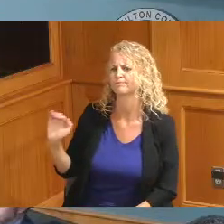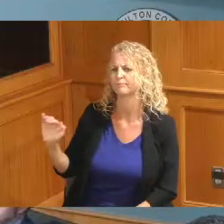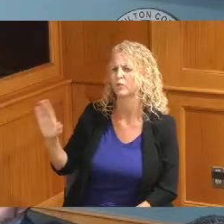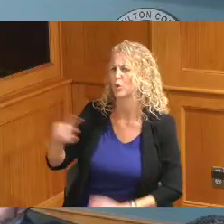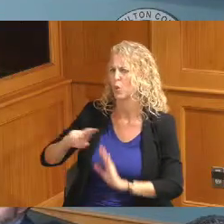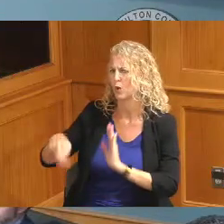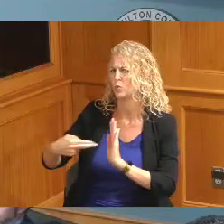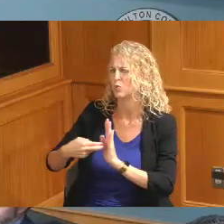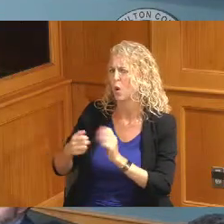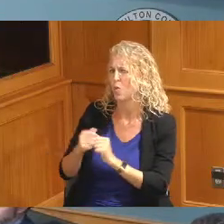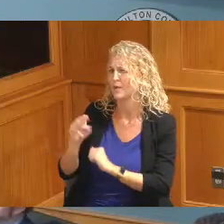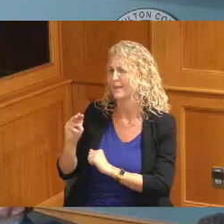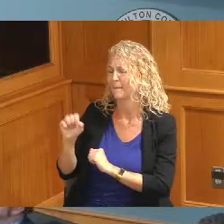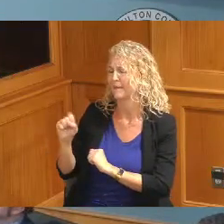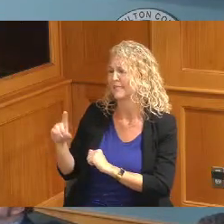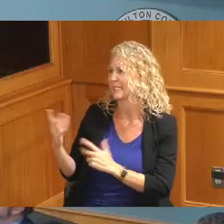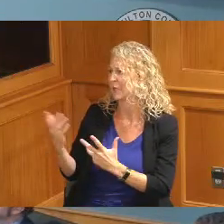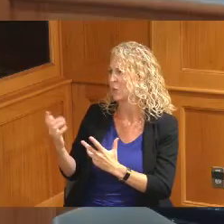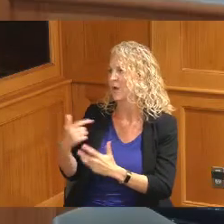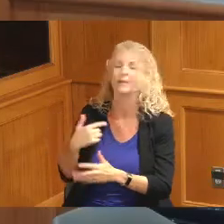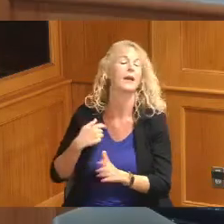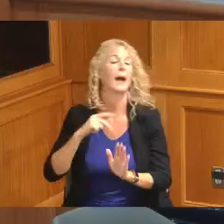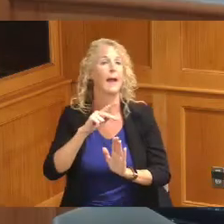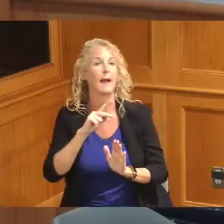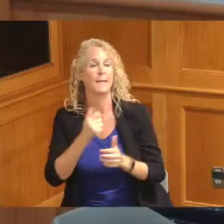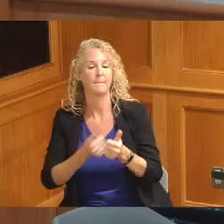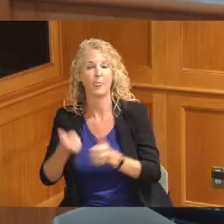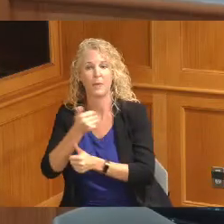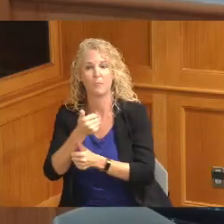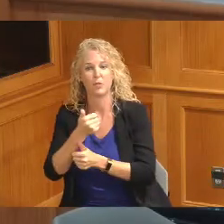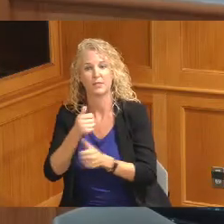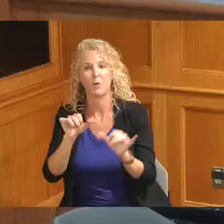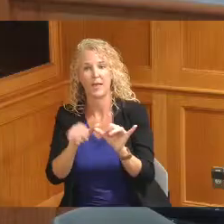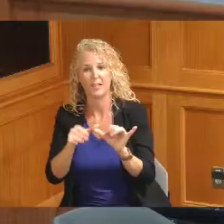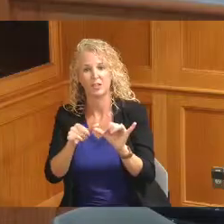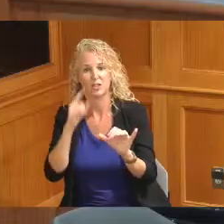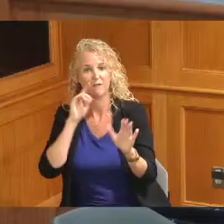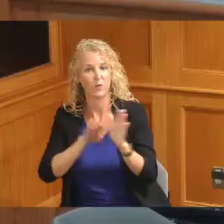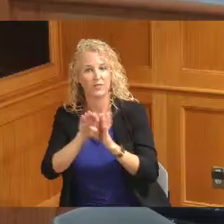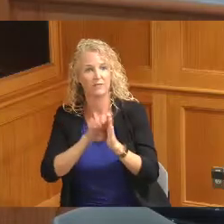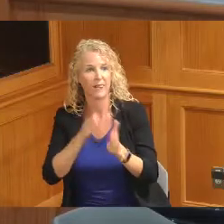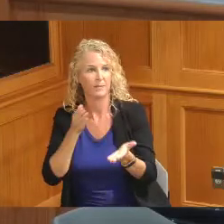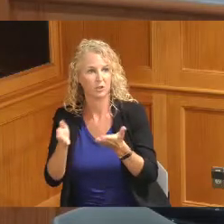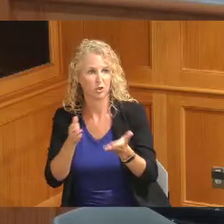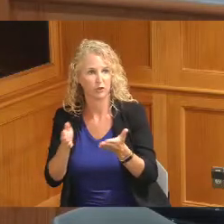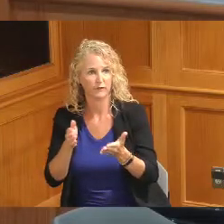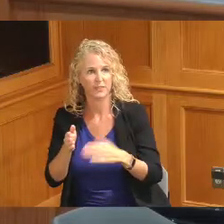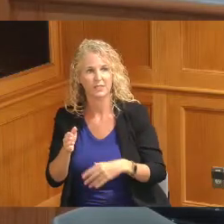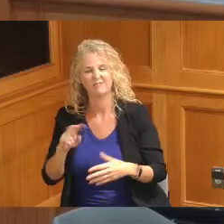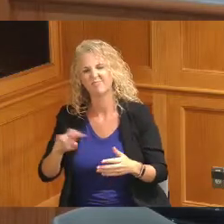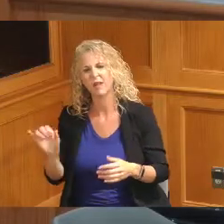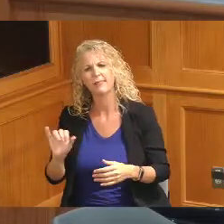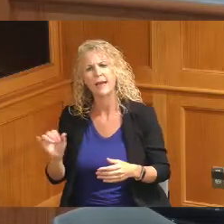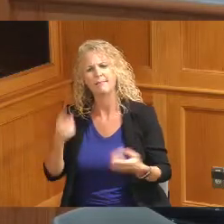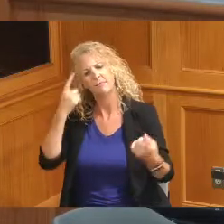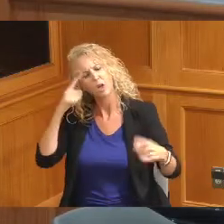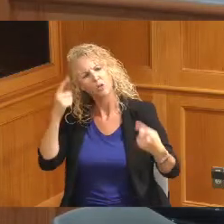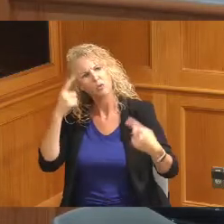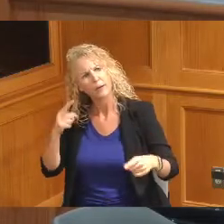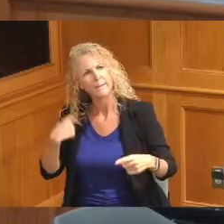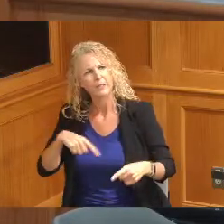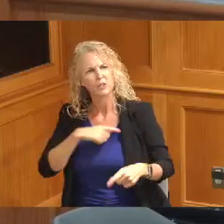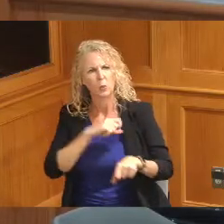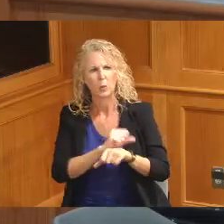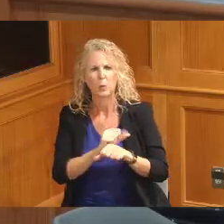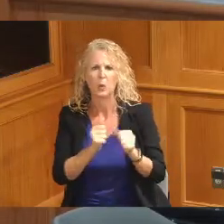your role in MSD? I'm the principal engineer of development services. So these are the kind of agreements that we